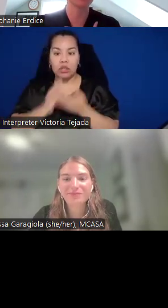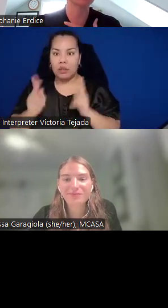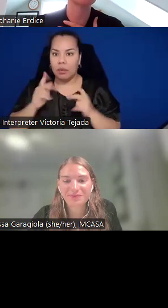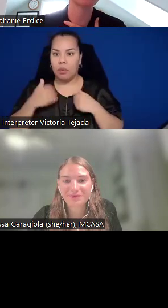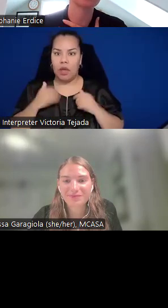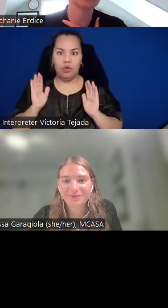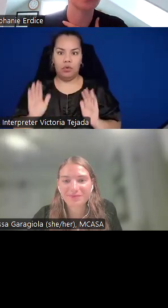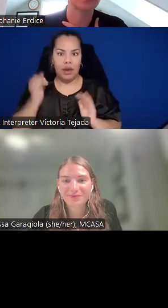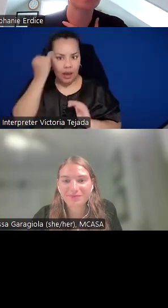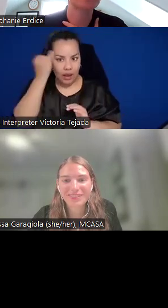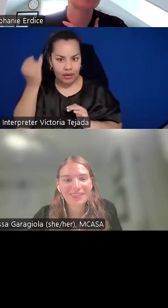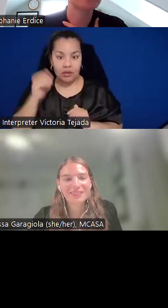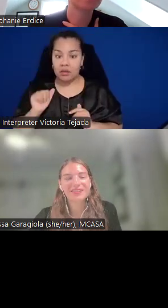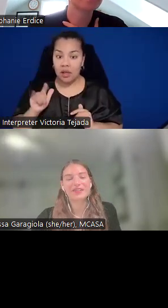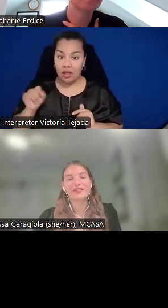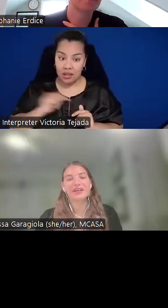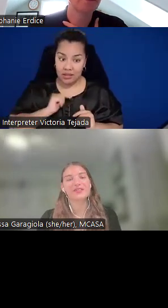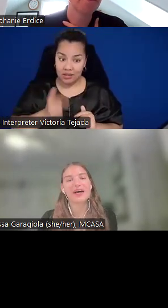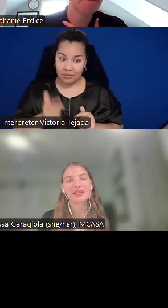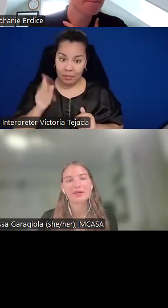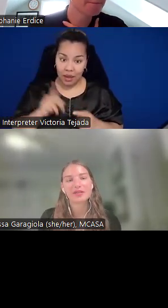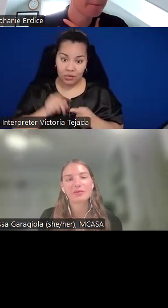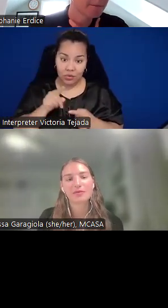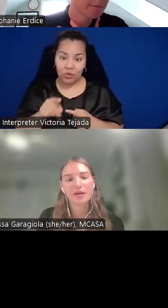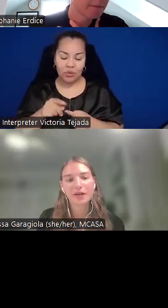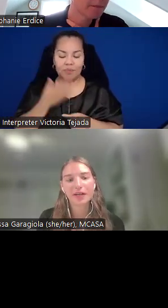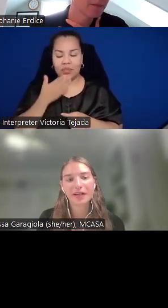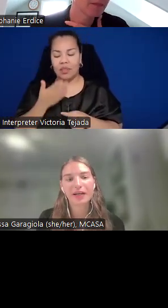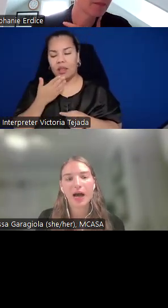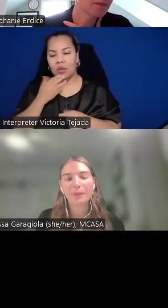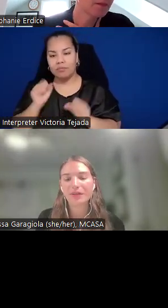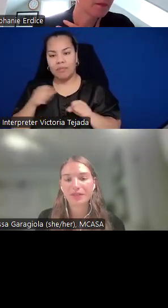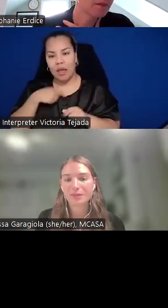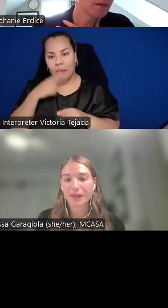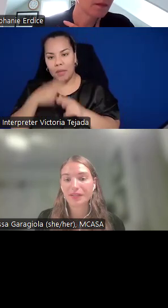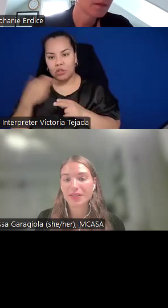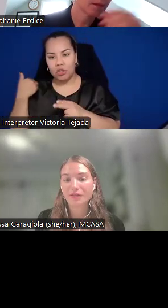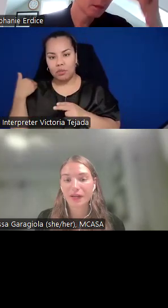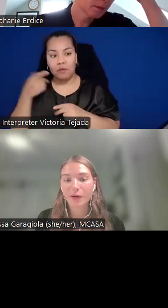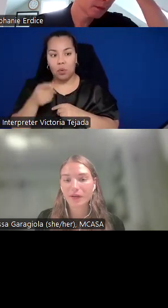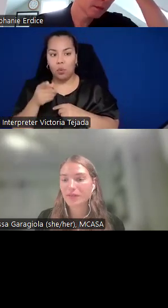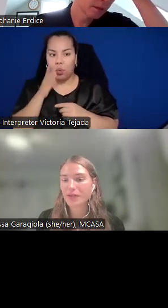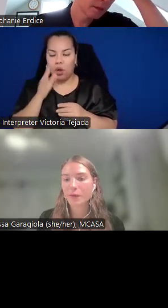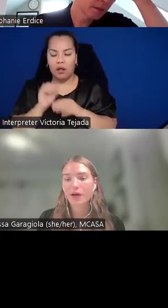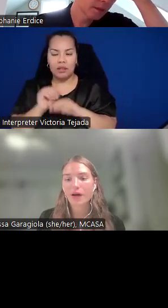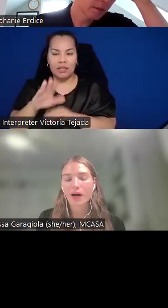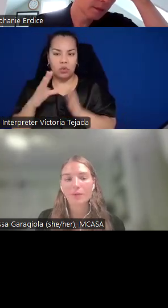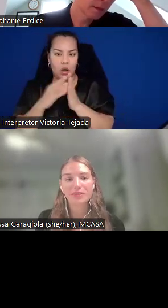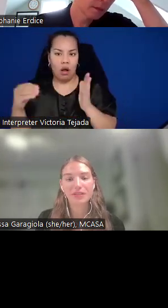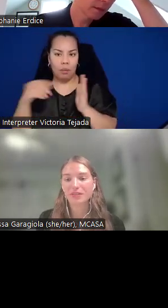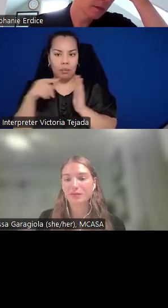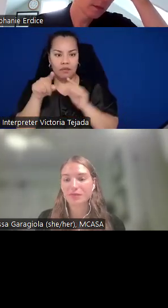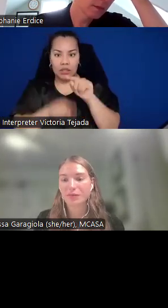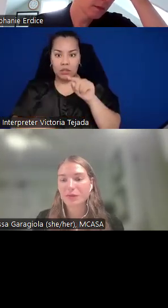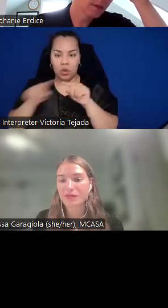Alyssa, back to you. Thank you. Yeah, so as I mentioned before, you're going to get a copy of this blank self-care wheel. So you